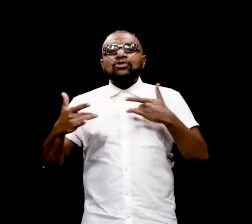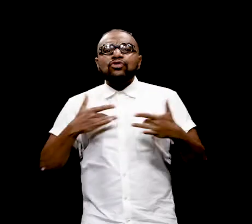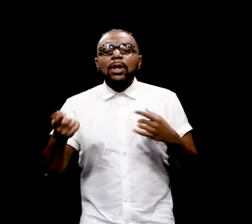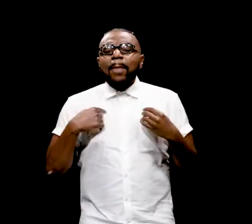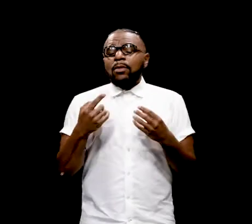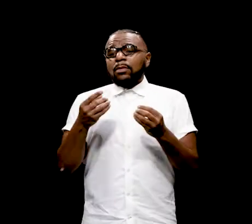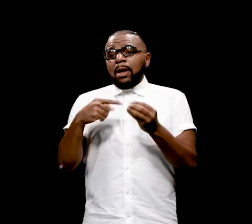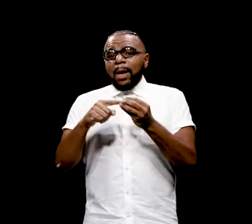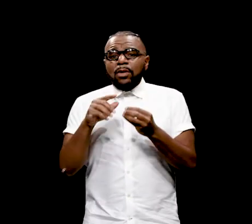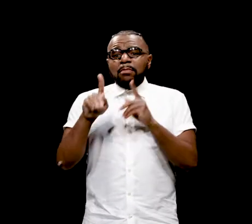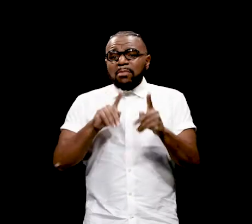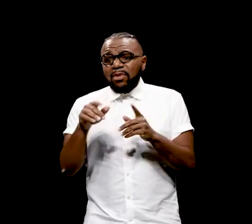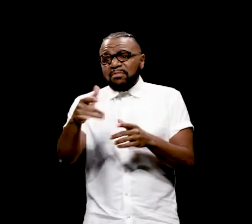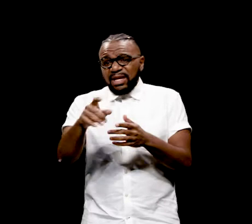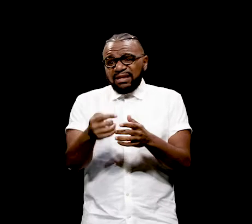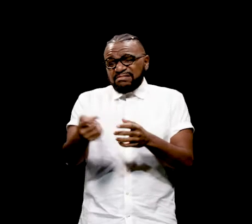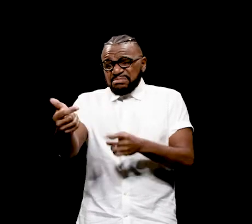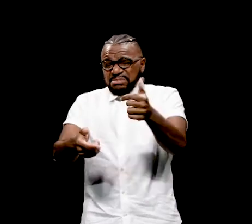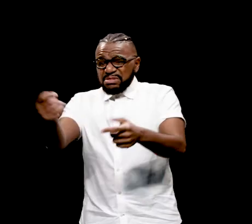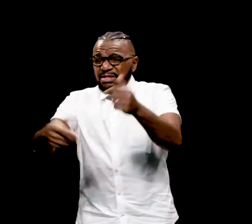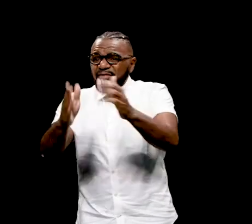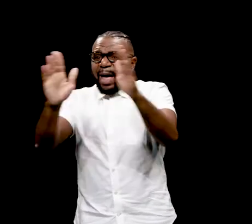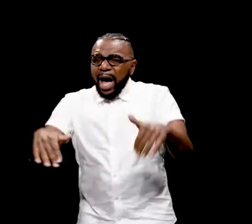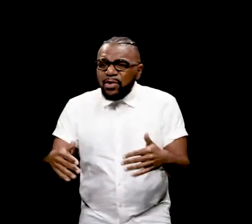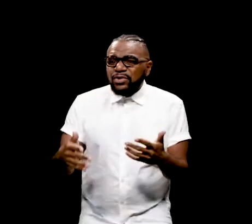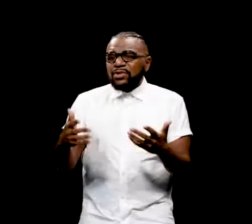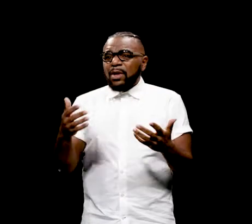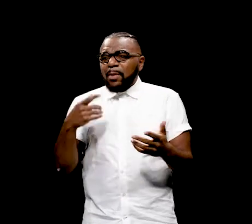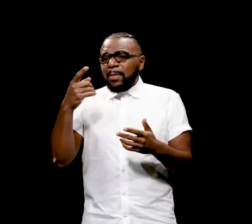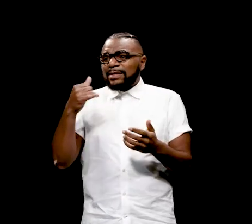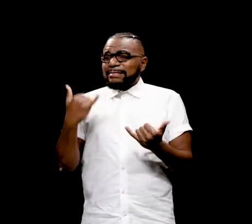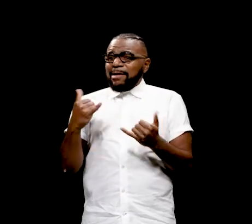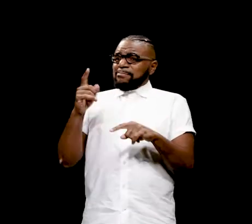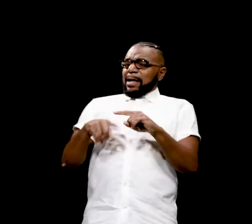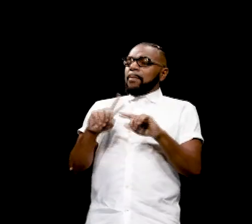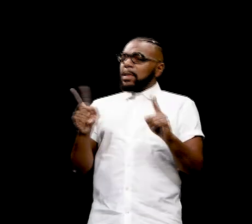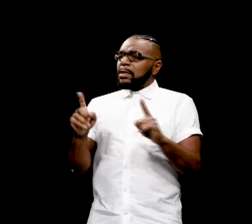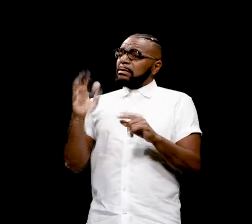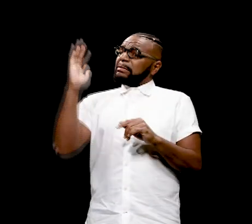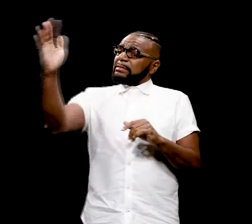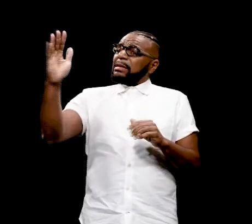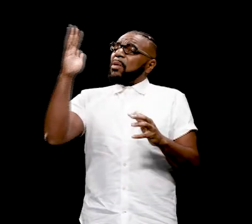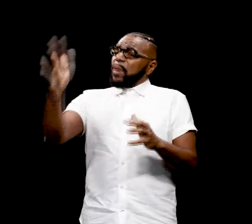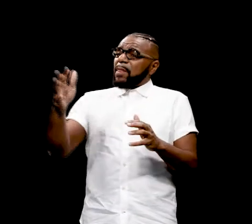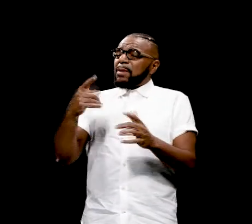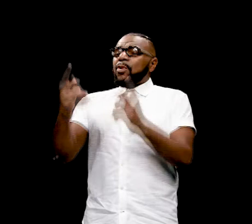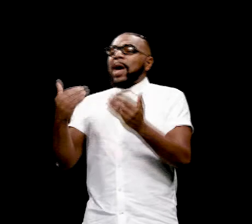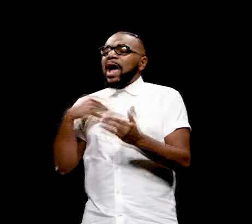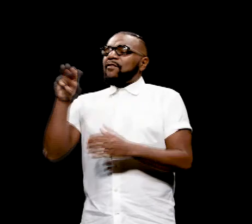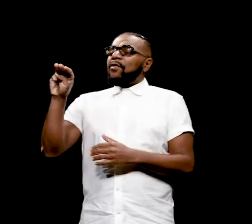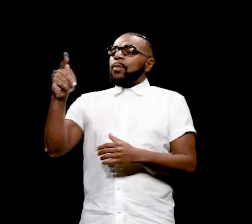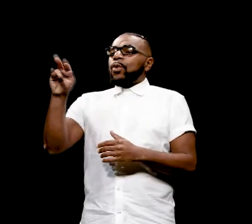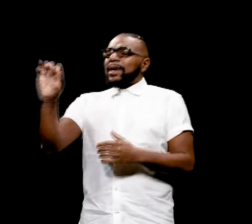about the looming eviction crisis once the moratoriums are lifted, not just for renters, but also mortgage holders who